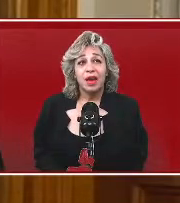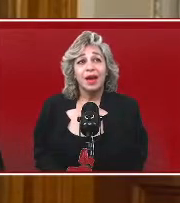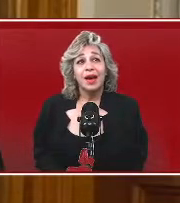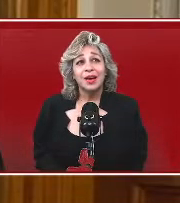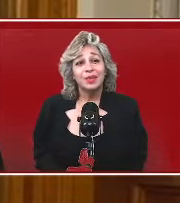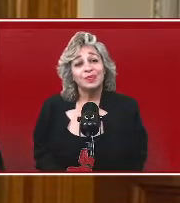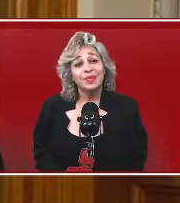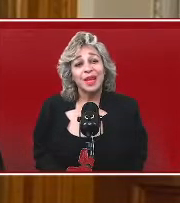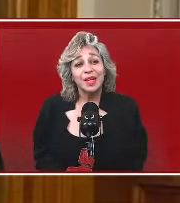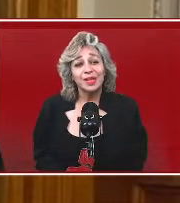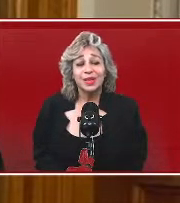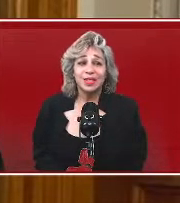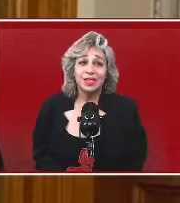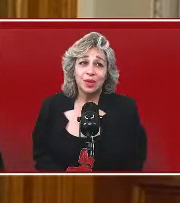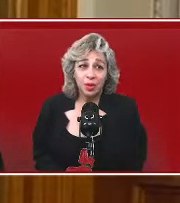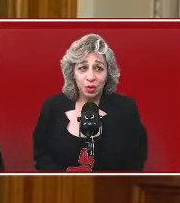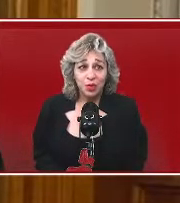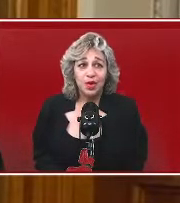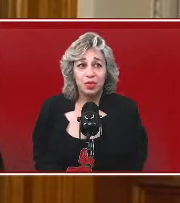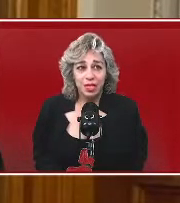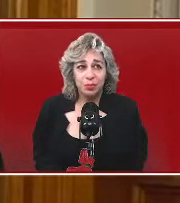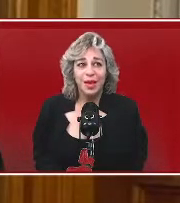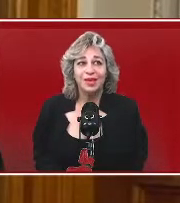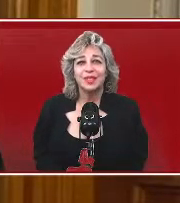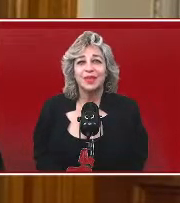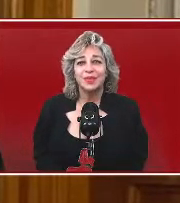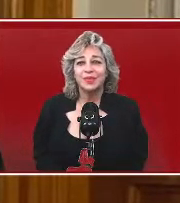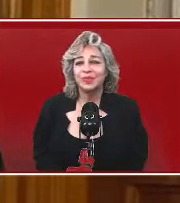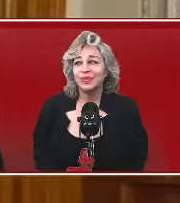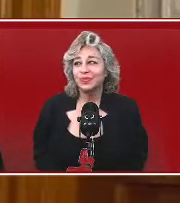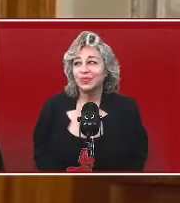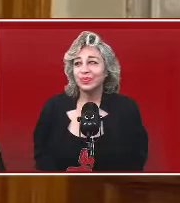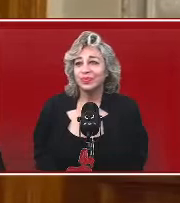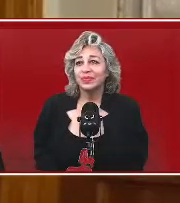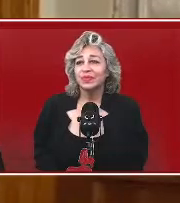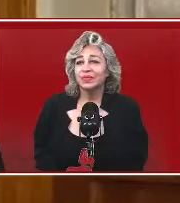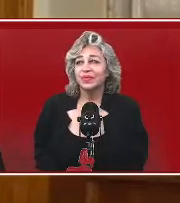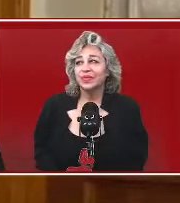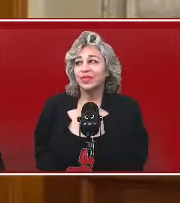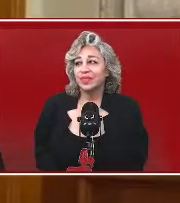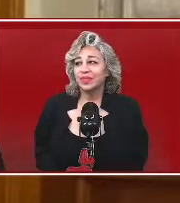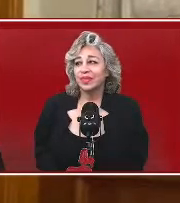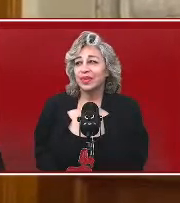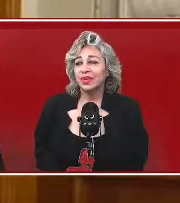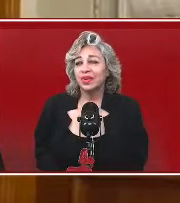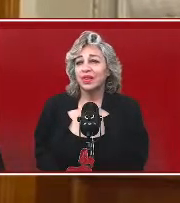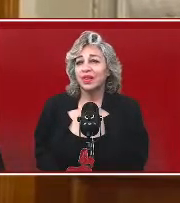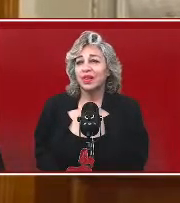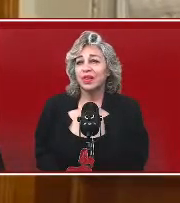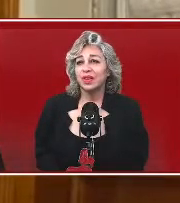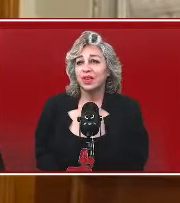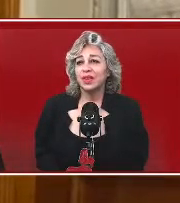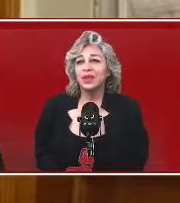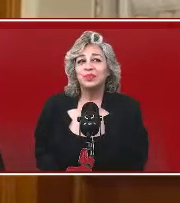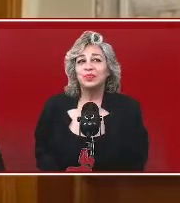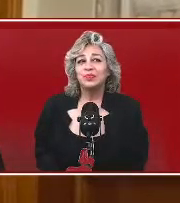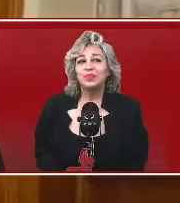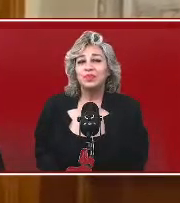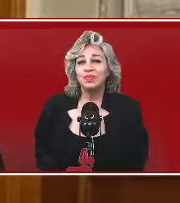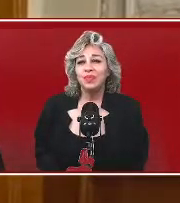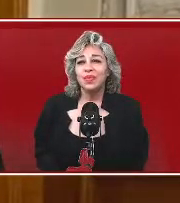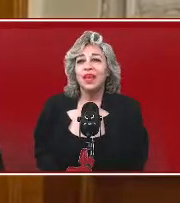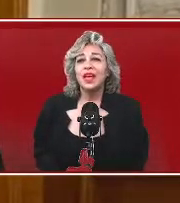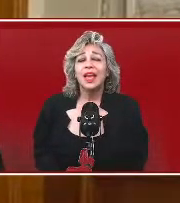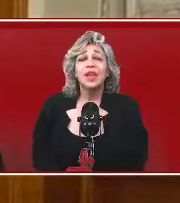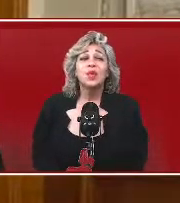Our elders whom we respect. Nos estamos cuidando porque es la población más